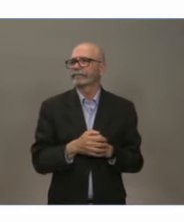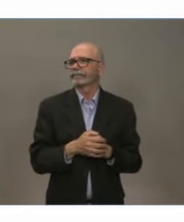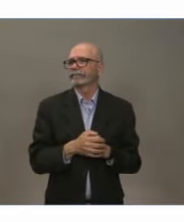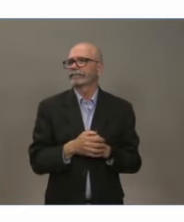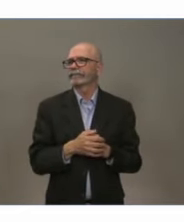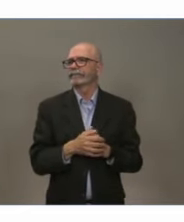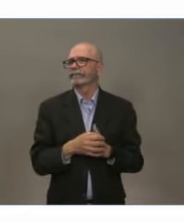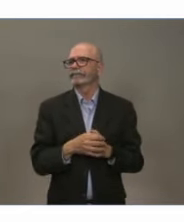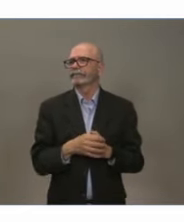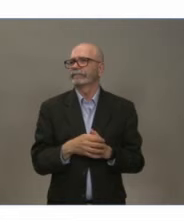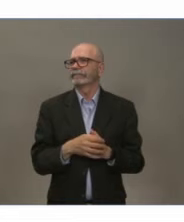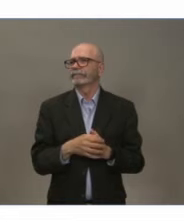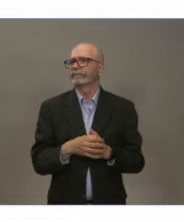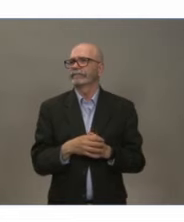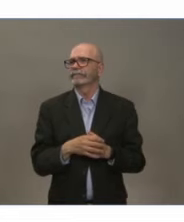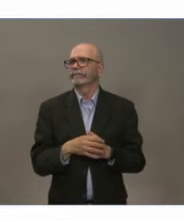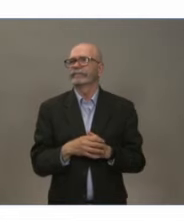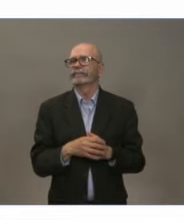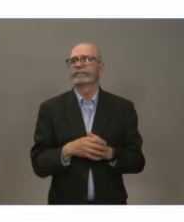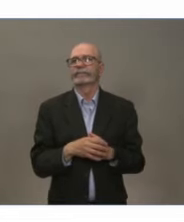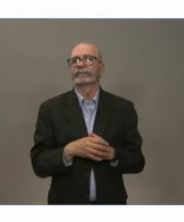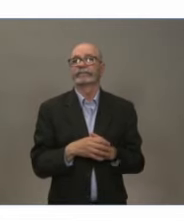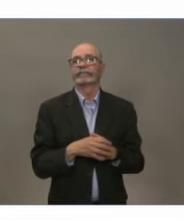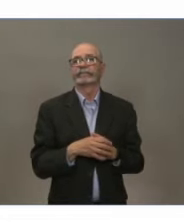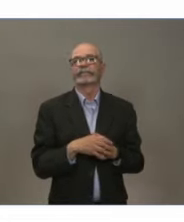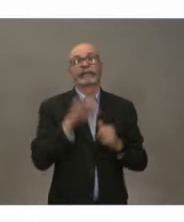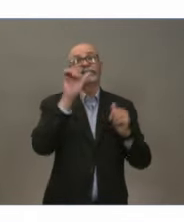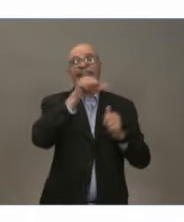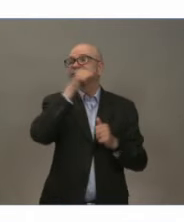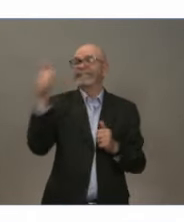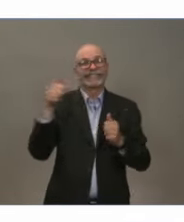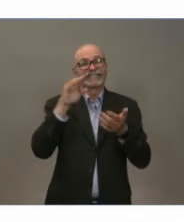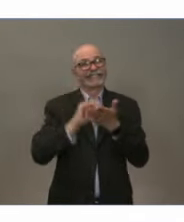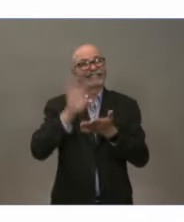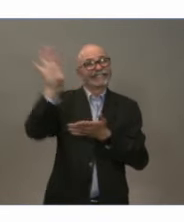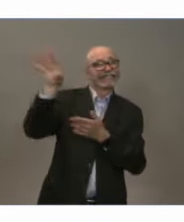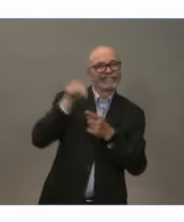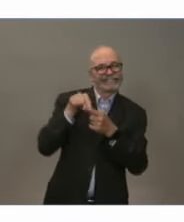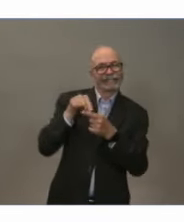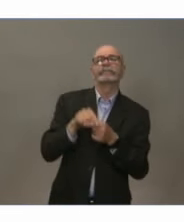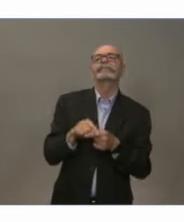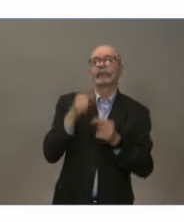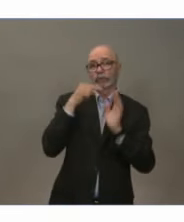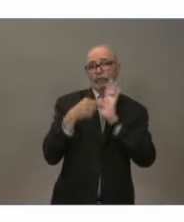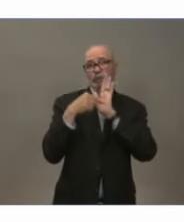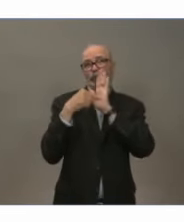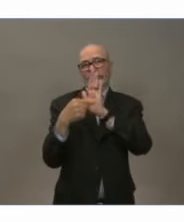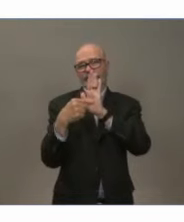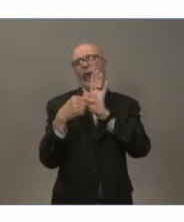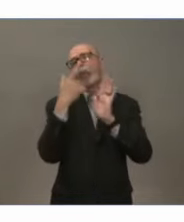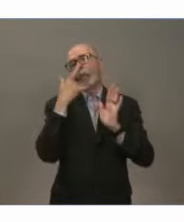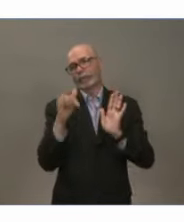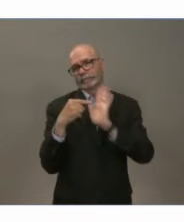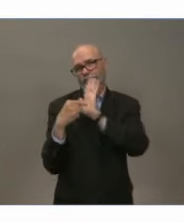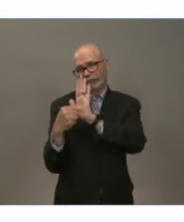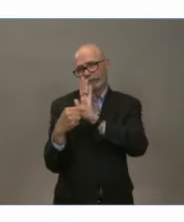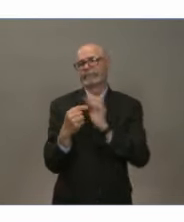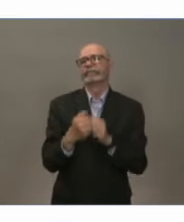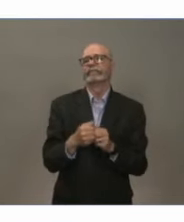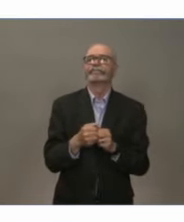The next slide really talks about, and this is based on modeling, and it shows modeling